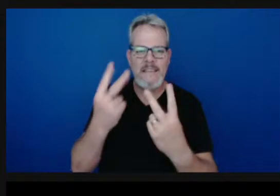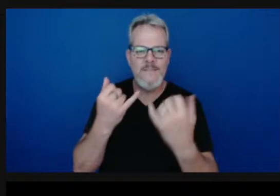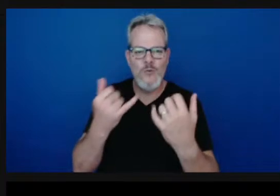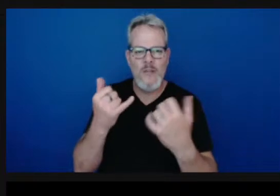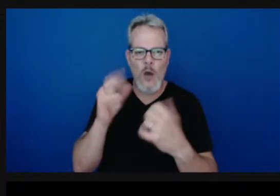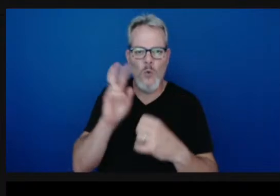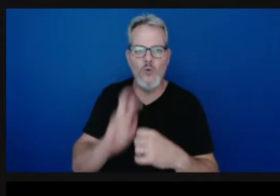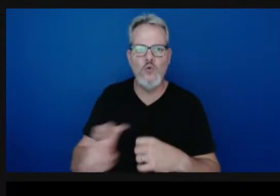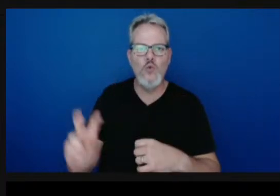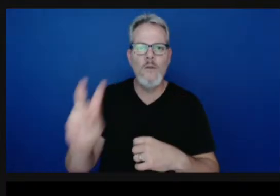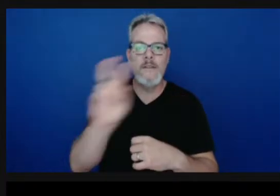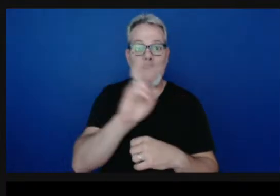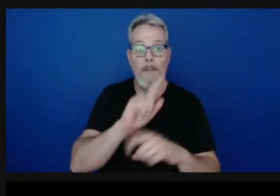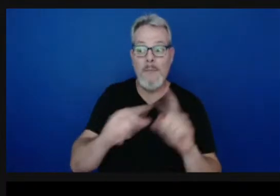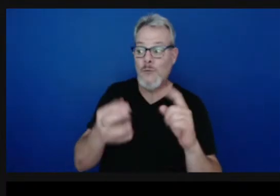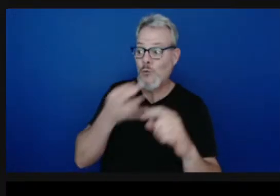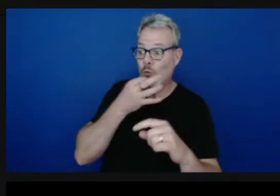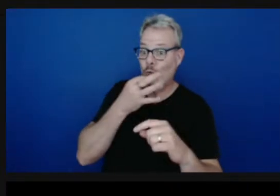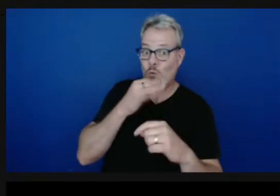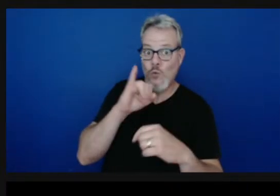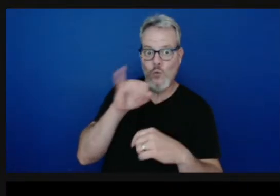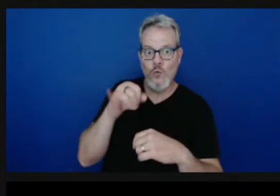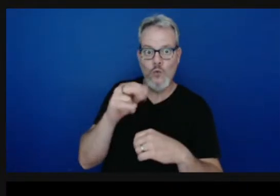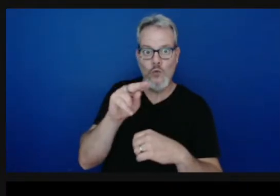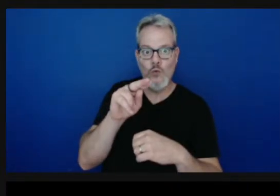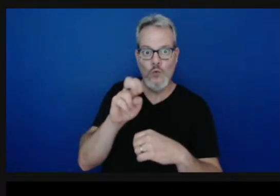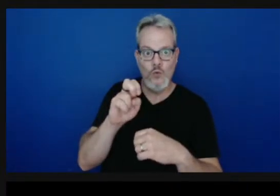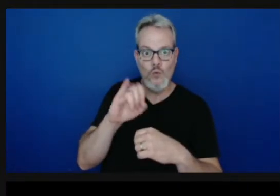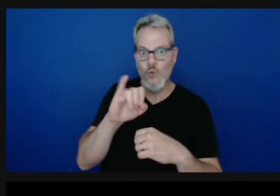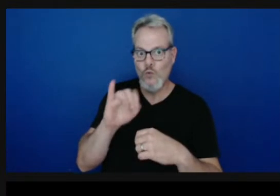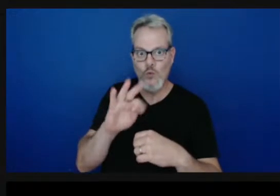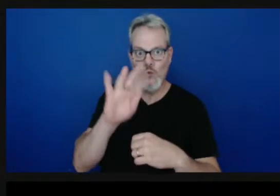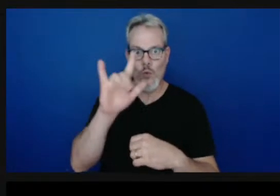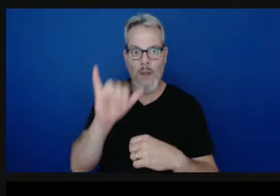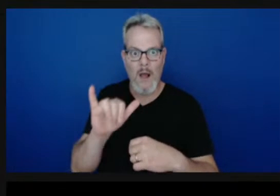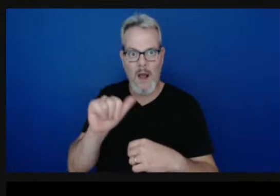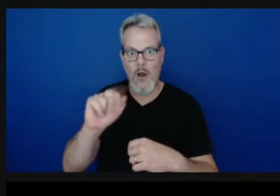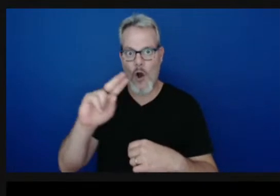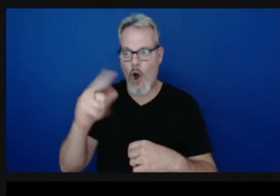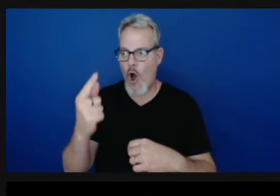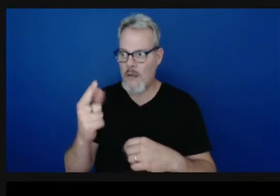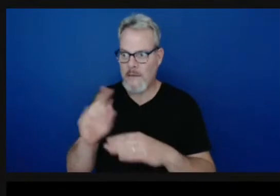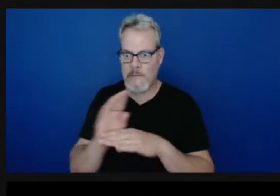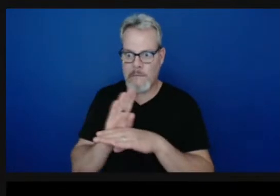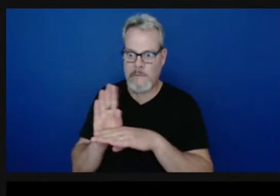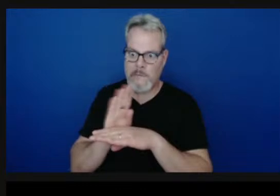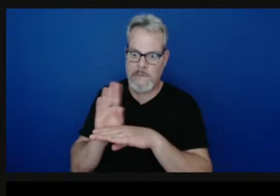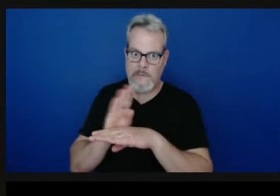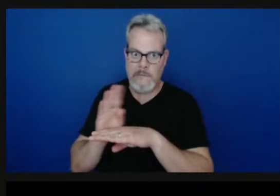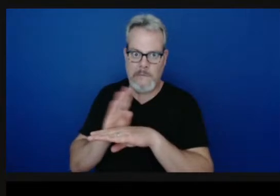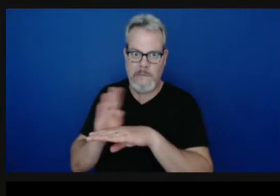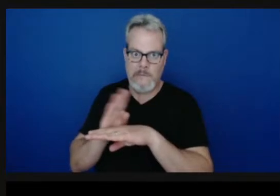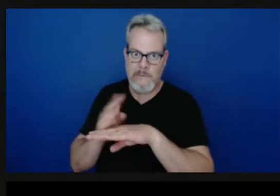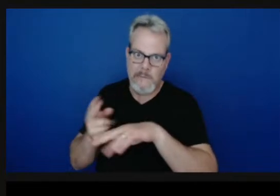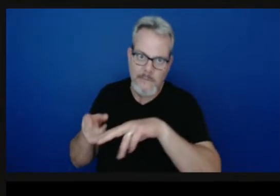soon as June comes around, July and August. It'll be busier, so keep this in mind if you are coming to visit the park.